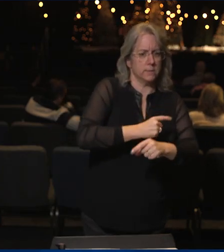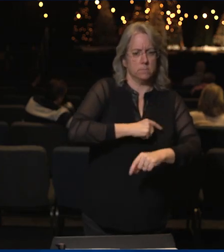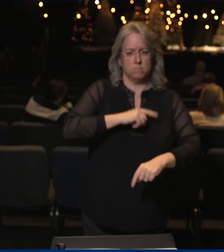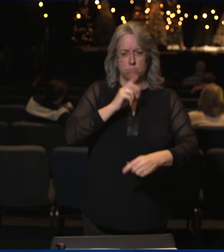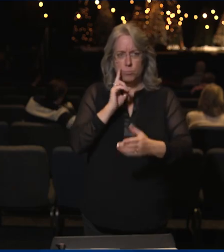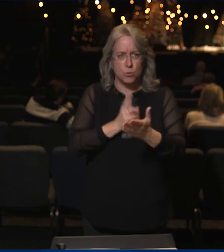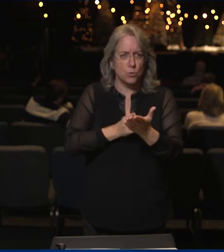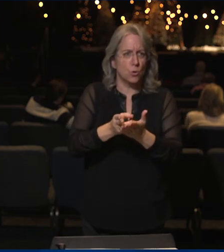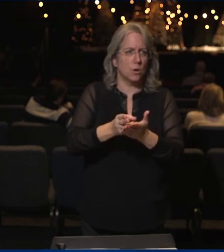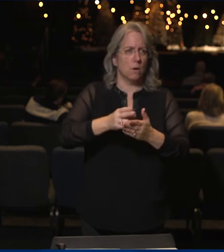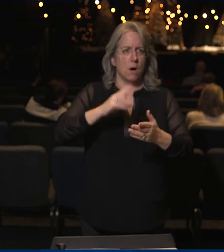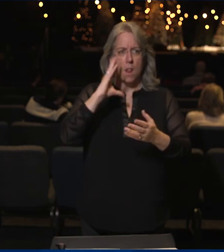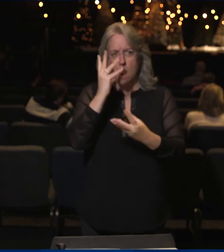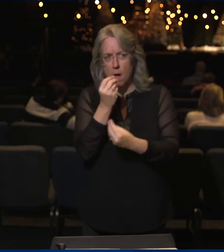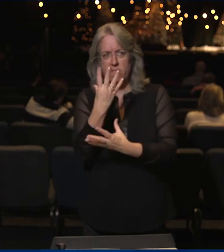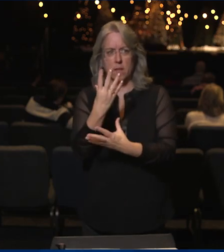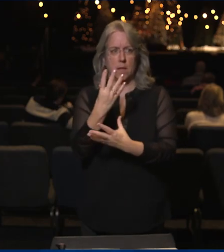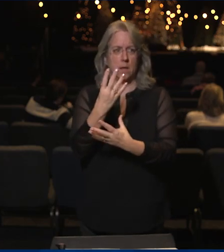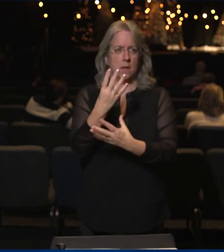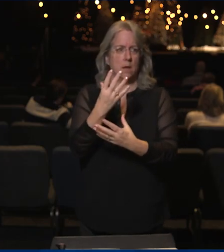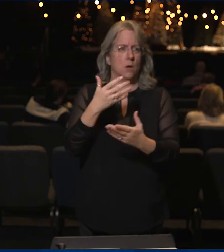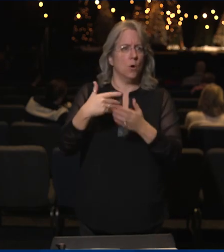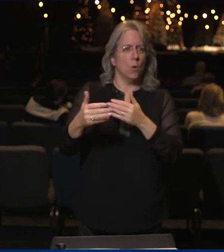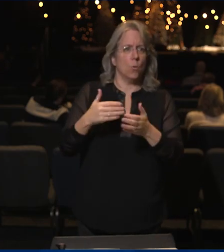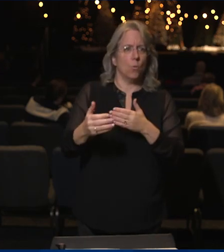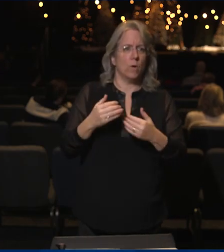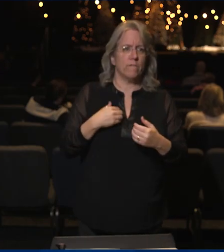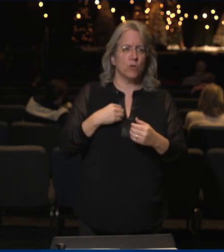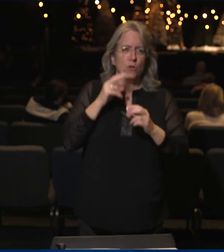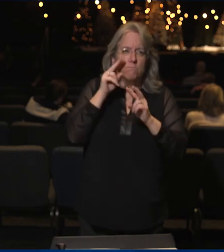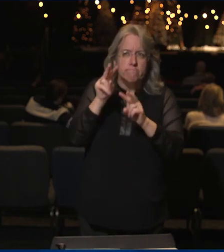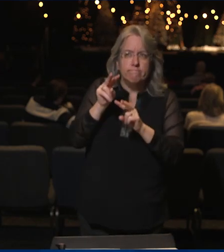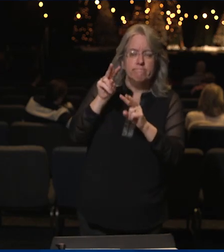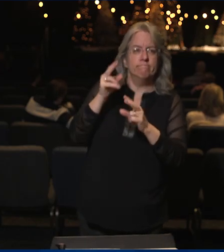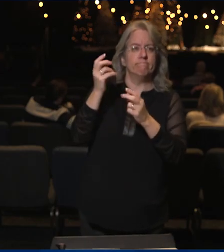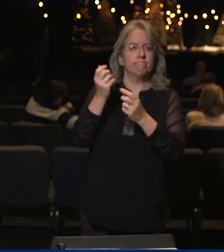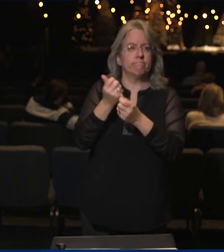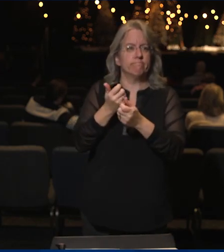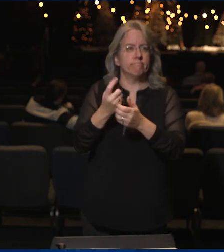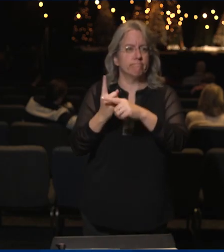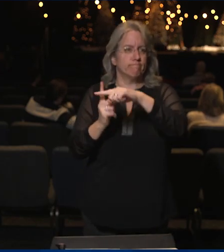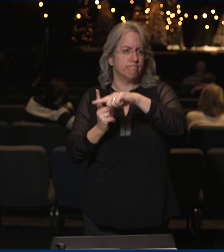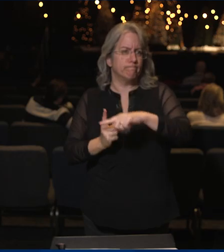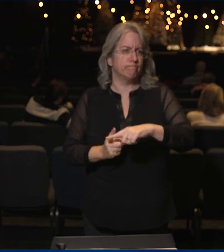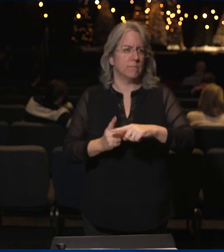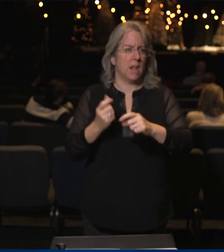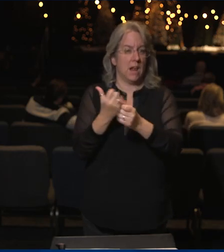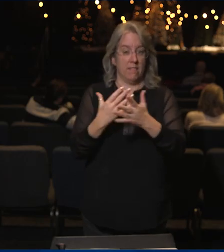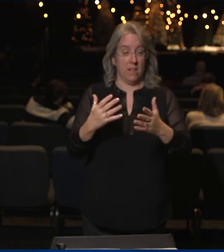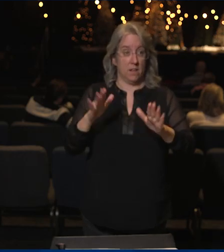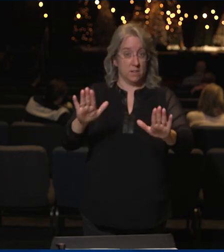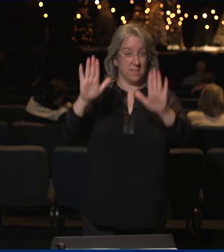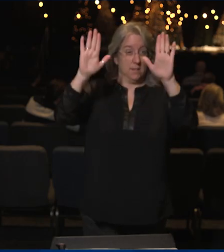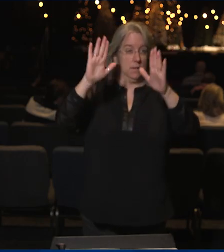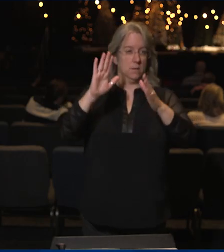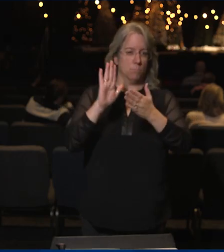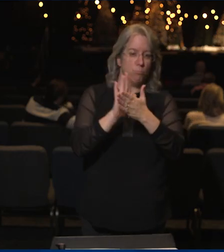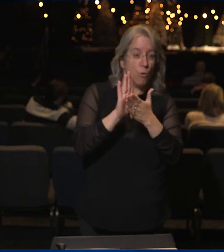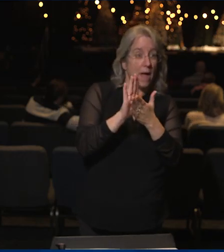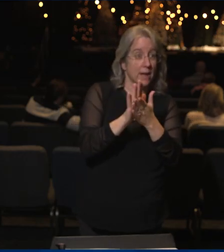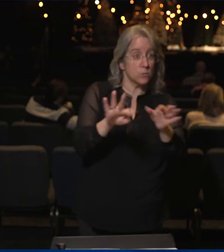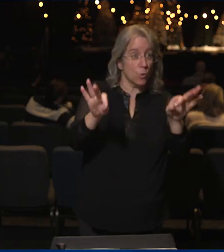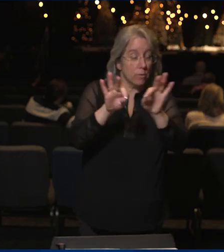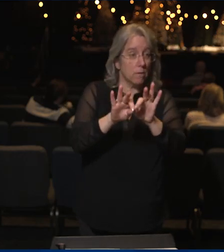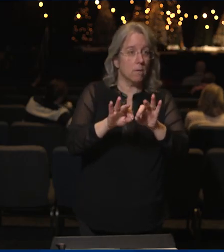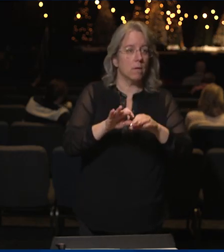pure, whatever is lovely, whatever is admirable, if anything is excellent or praiseworthy,